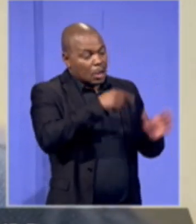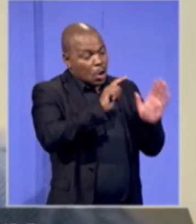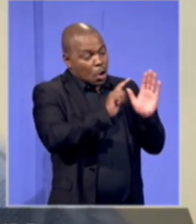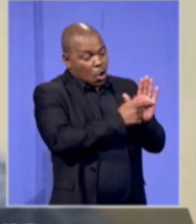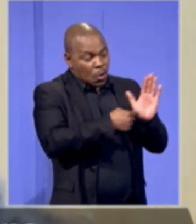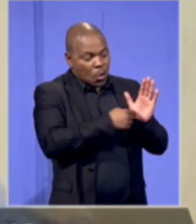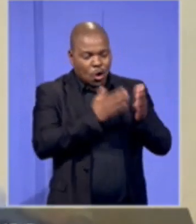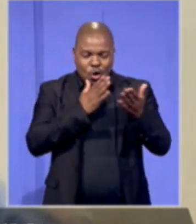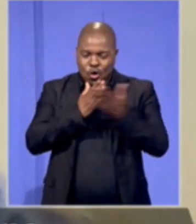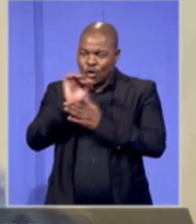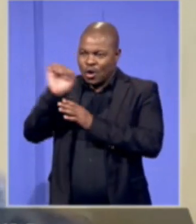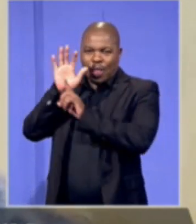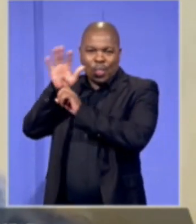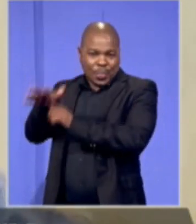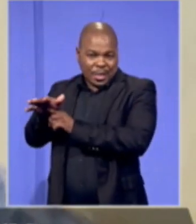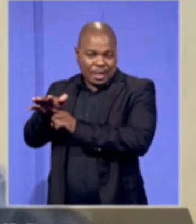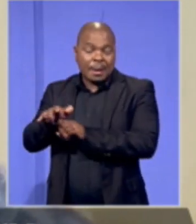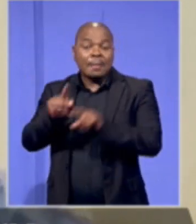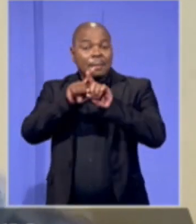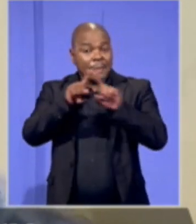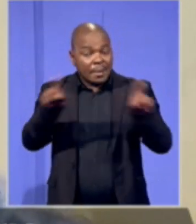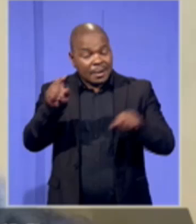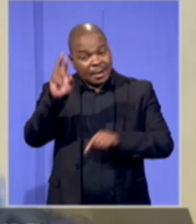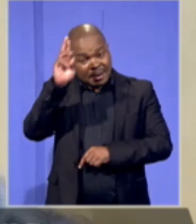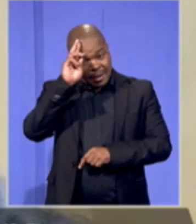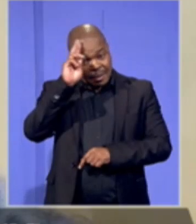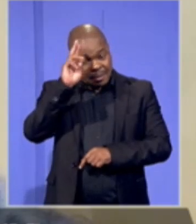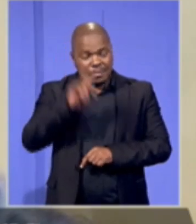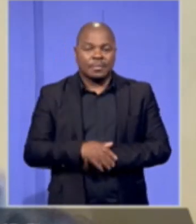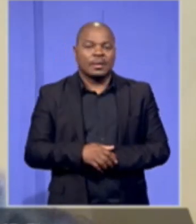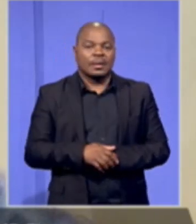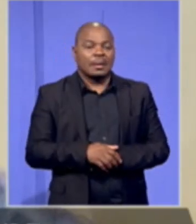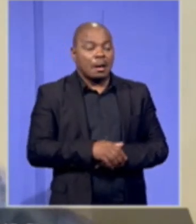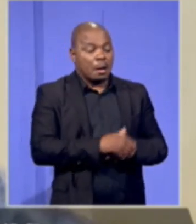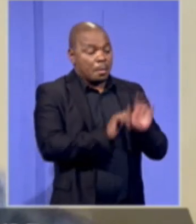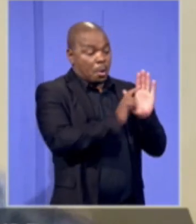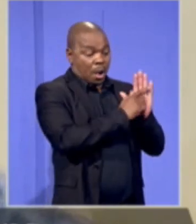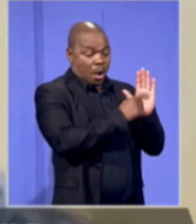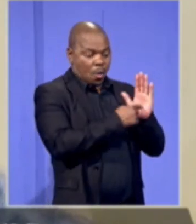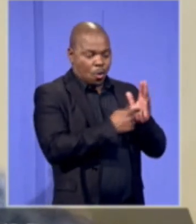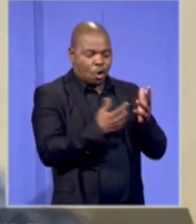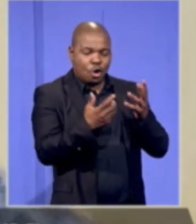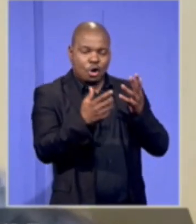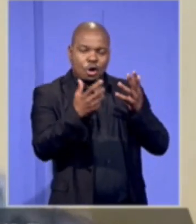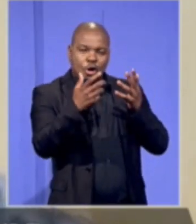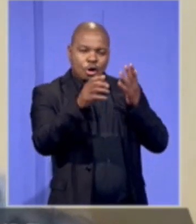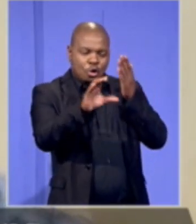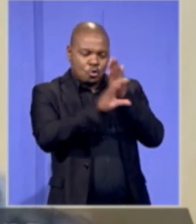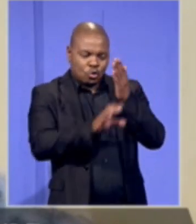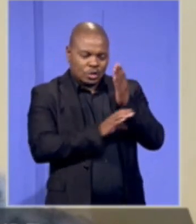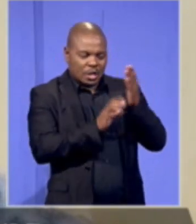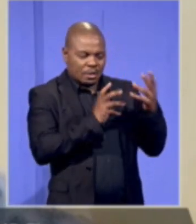bona empa tla hlokomela hore molao ona o ipapisitse haholo le molaotheo re shebile karolo